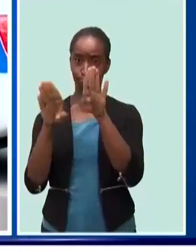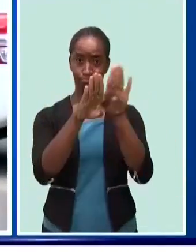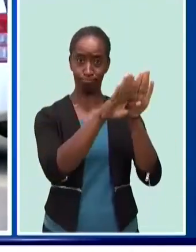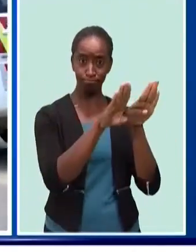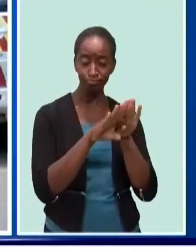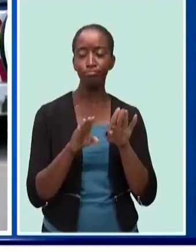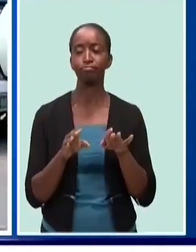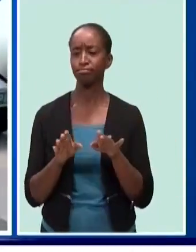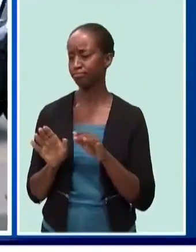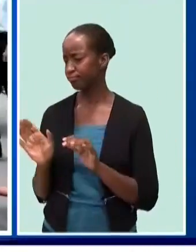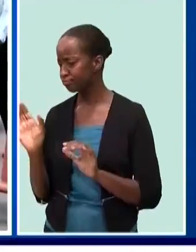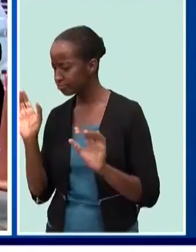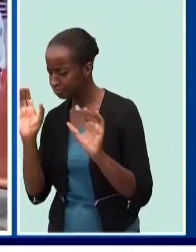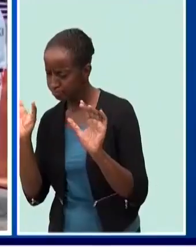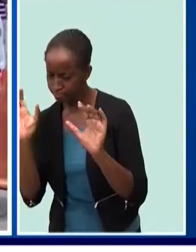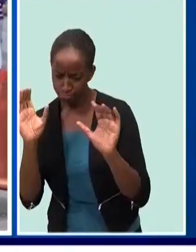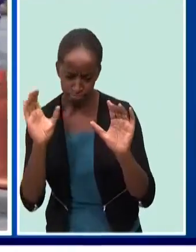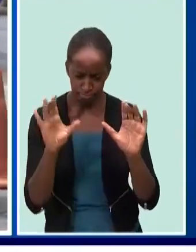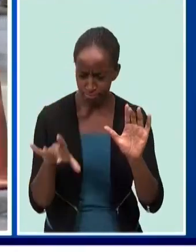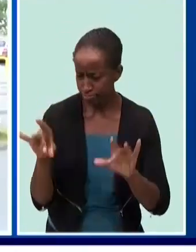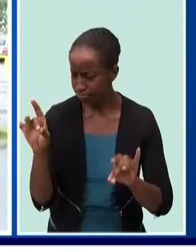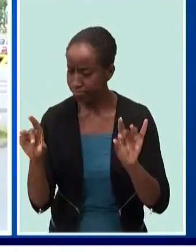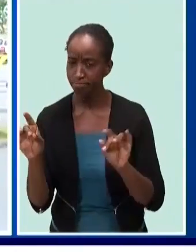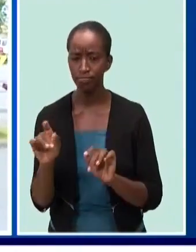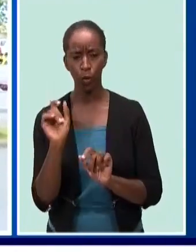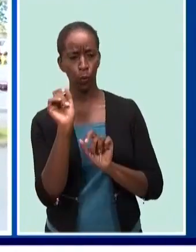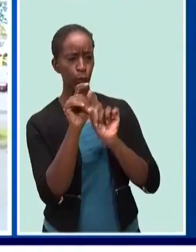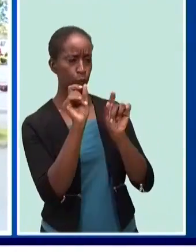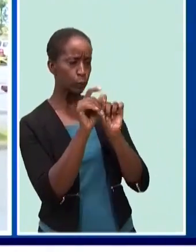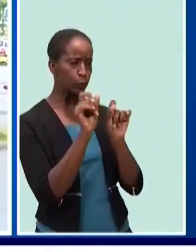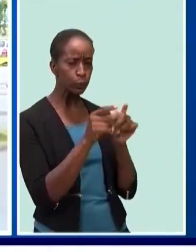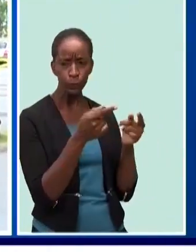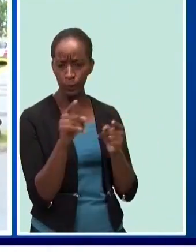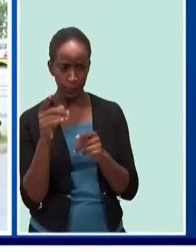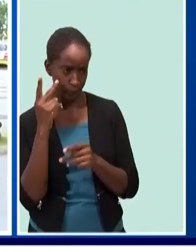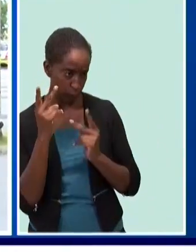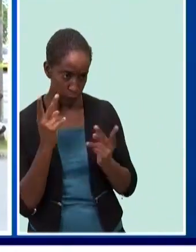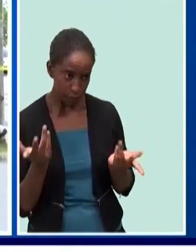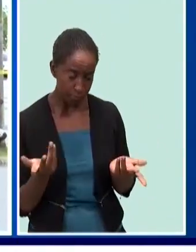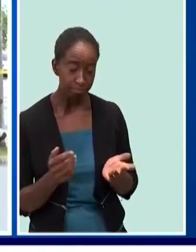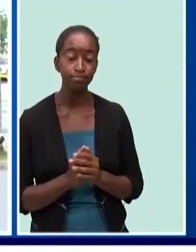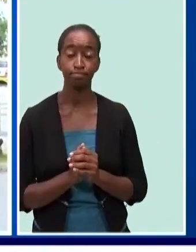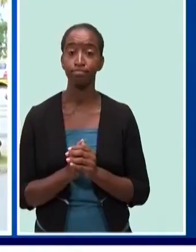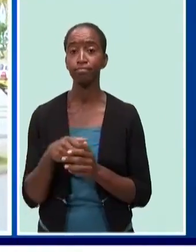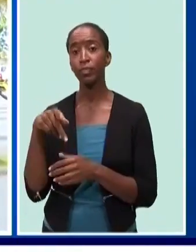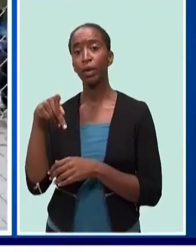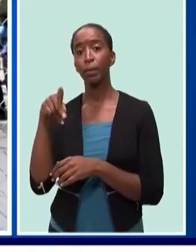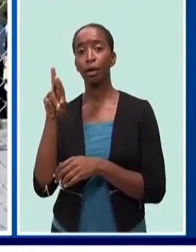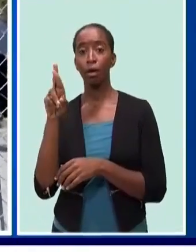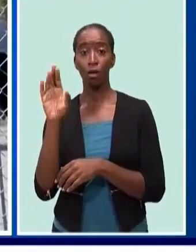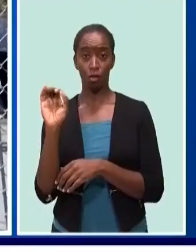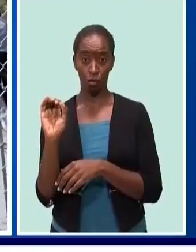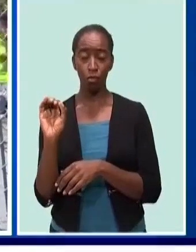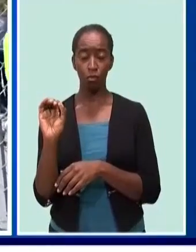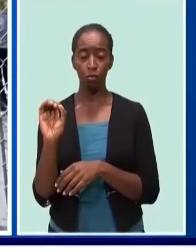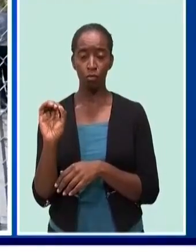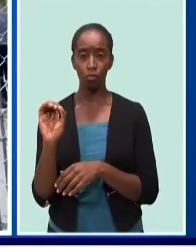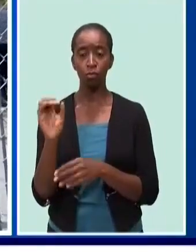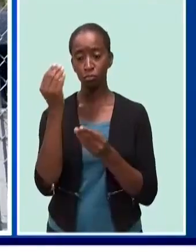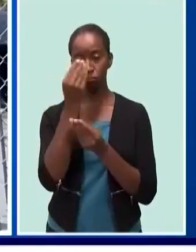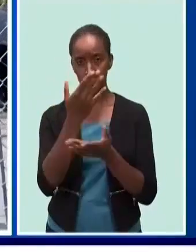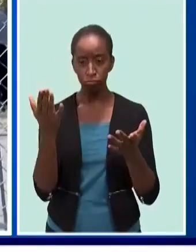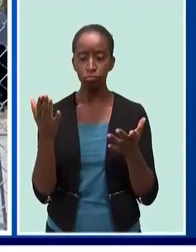for clues and questioning potential witnesses. PRO Acting Inspector Rodney Innes confirmed that the shooting happened in the